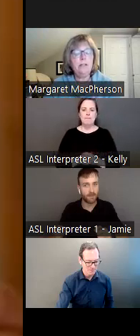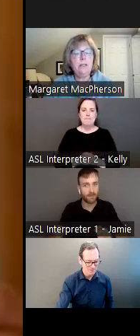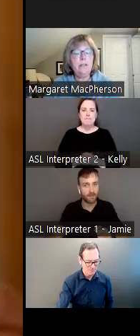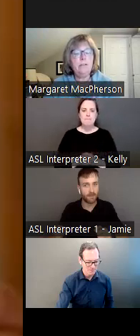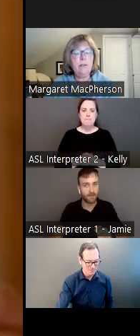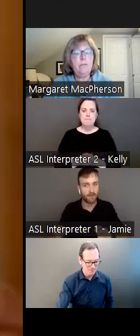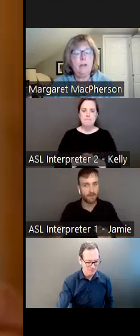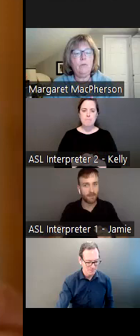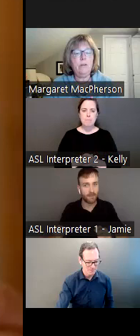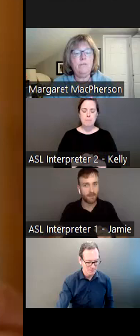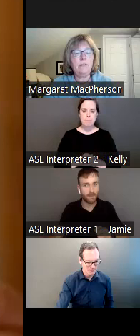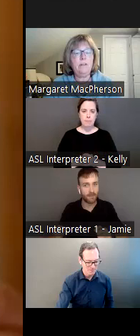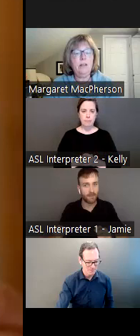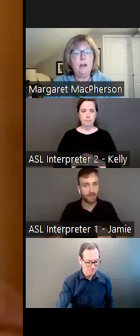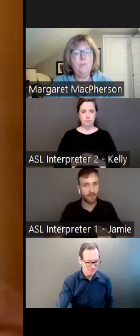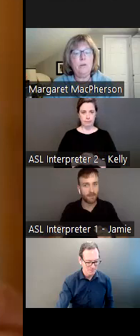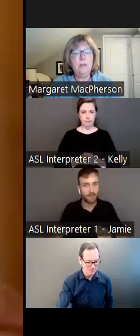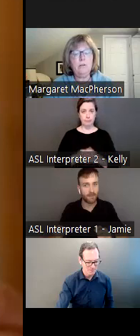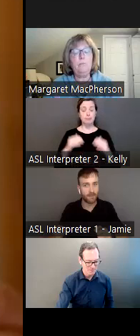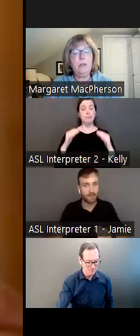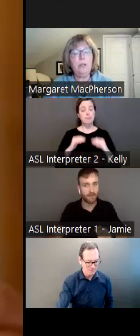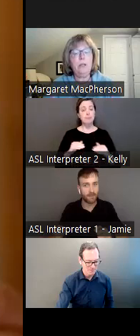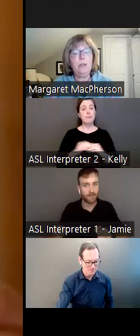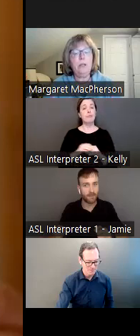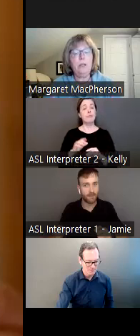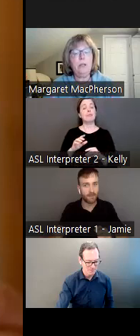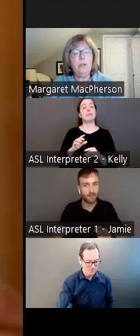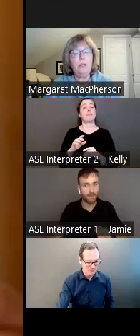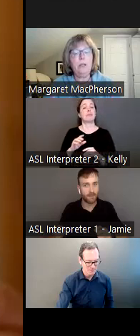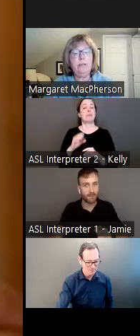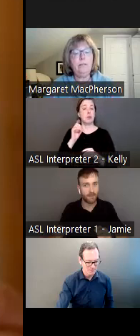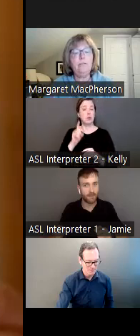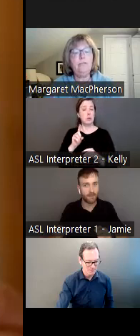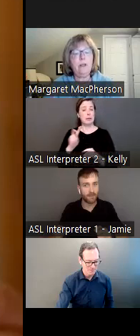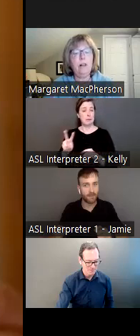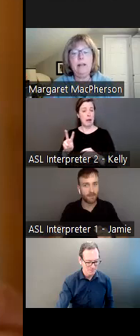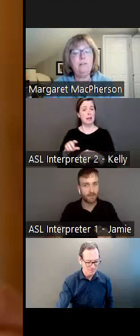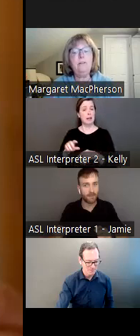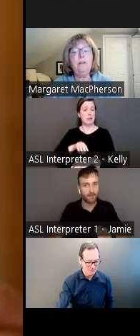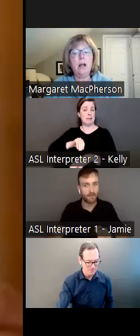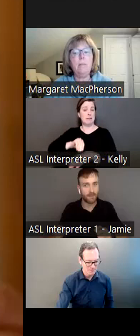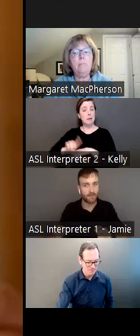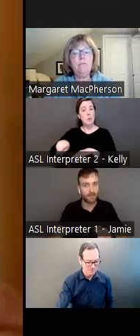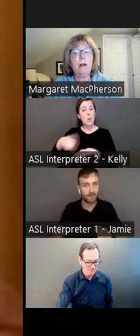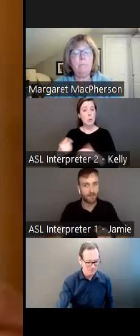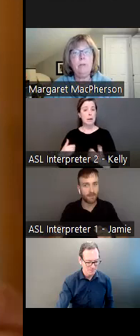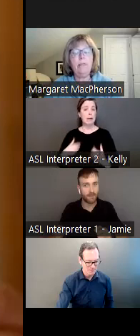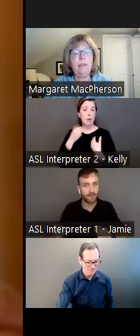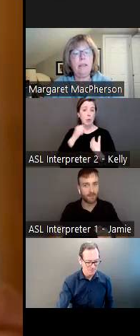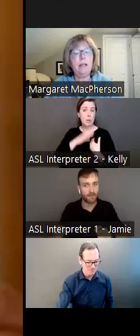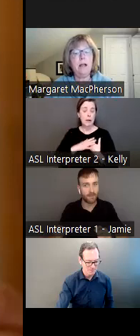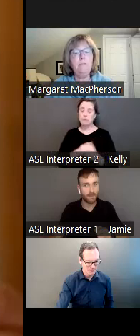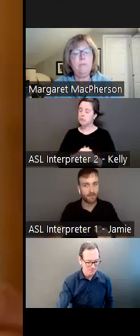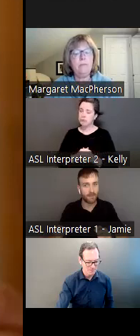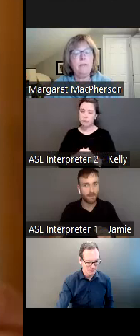So the idea that domestic violence only affects younger women is a pretty widely held idea still, and it doesn't come from